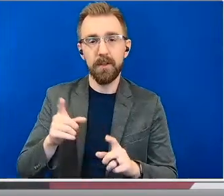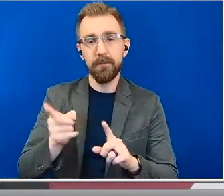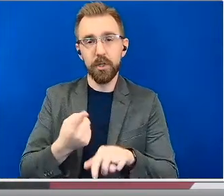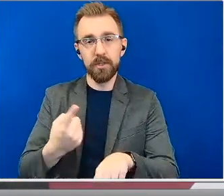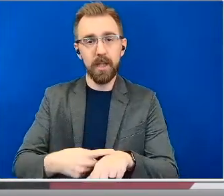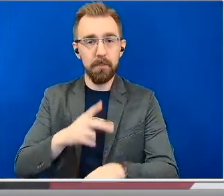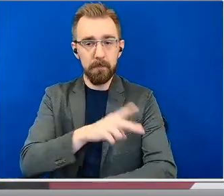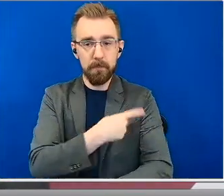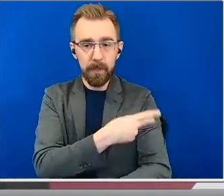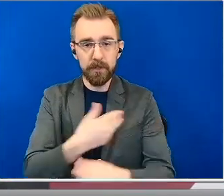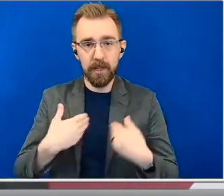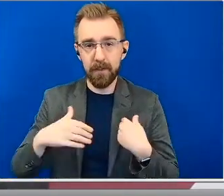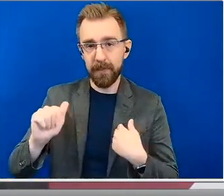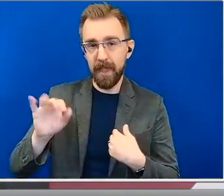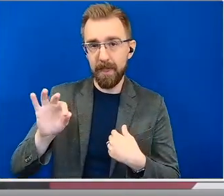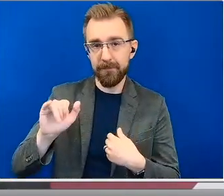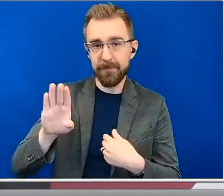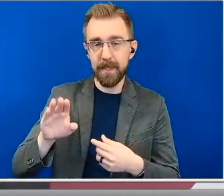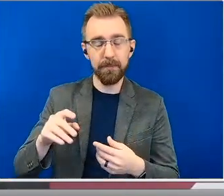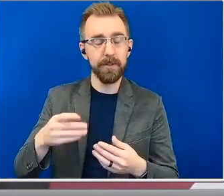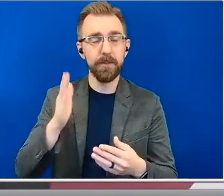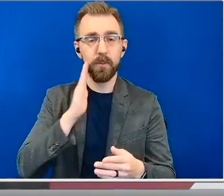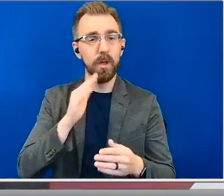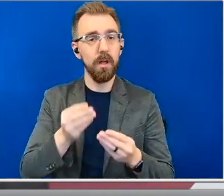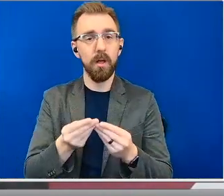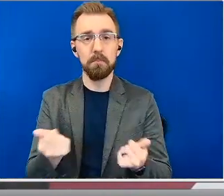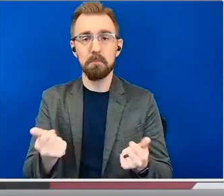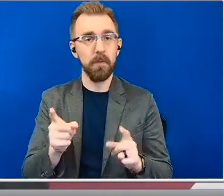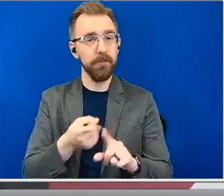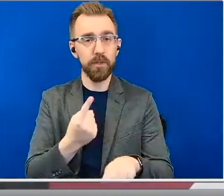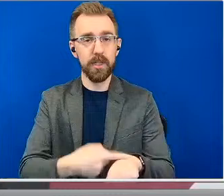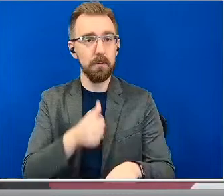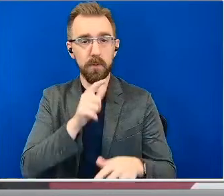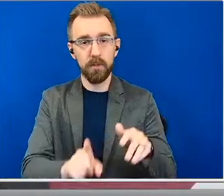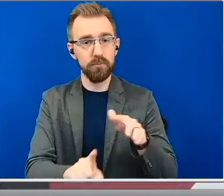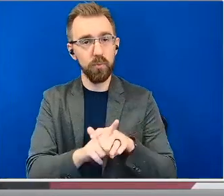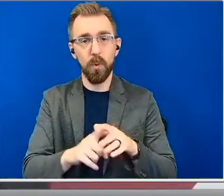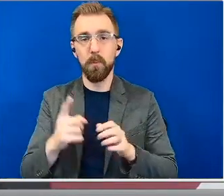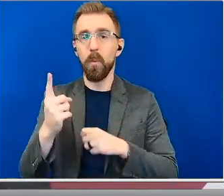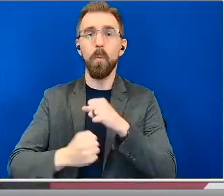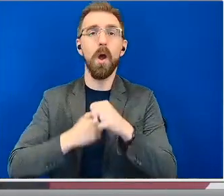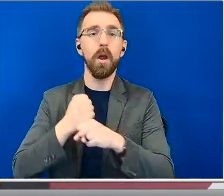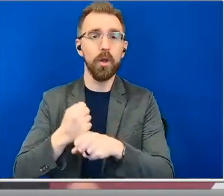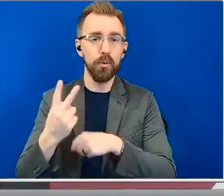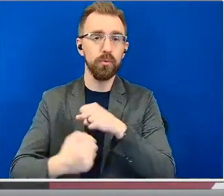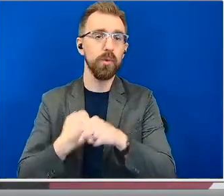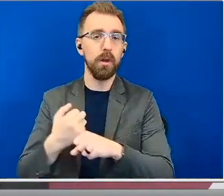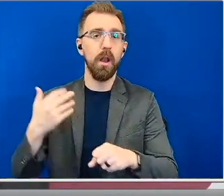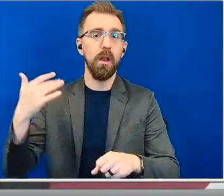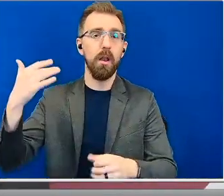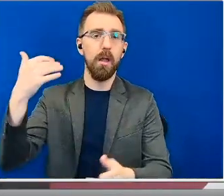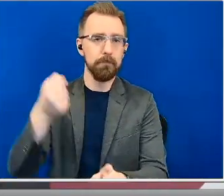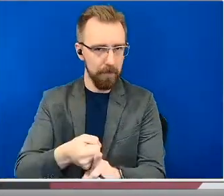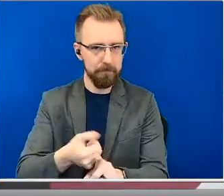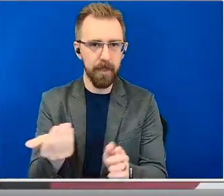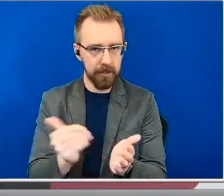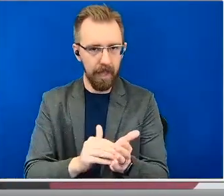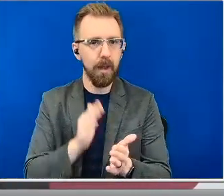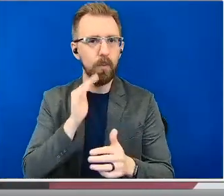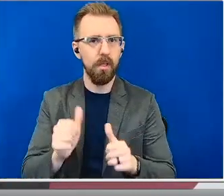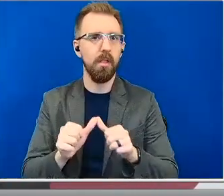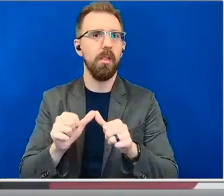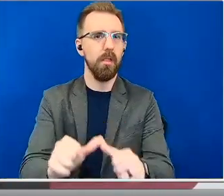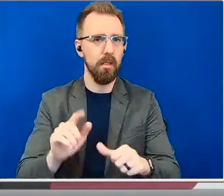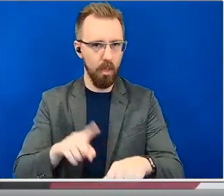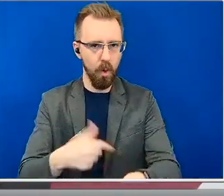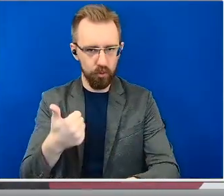usually spontaneously resolves and does not show up for about a year or 2, and then it comes back again. Now it lasts for longer periods of time, and then